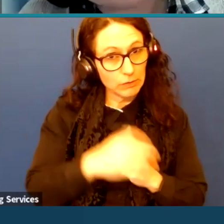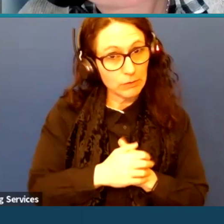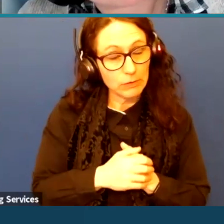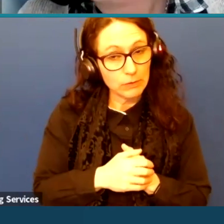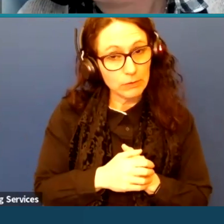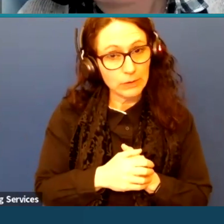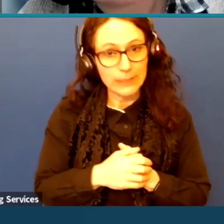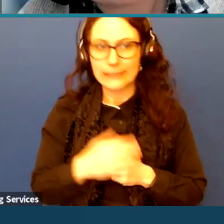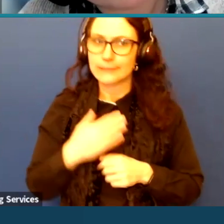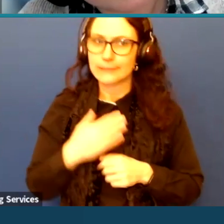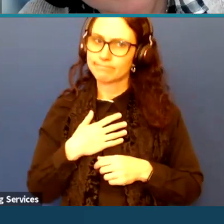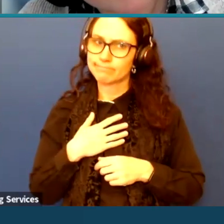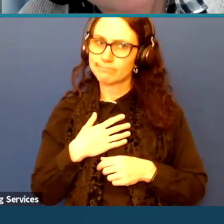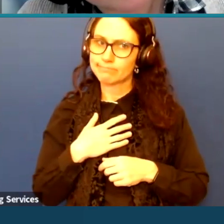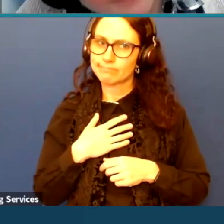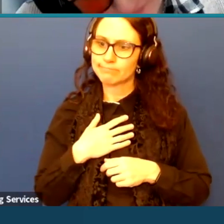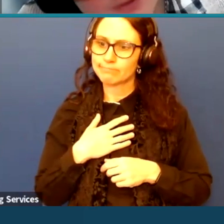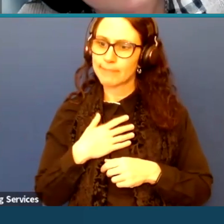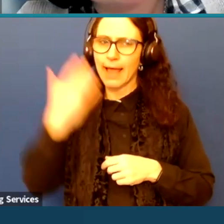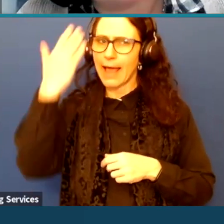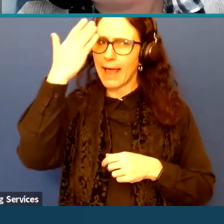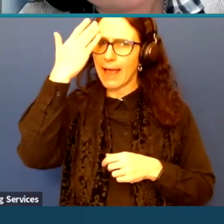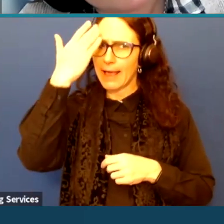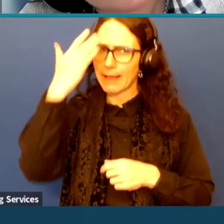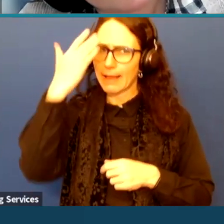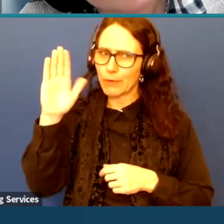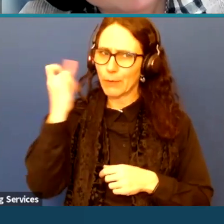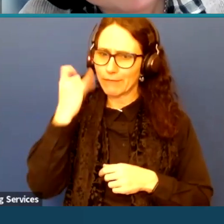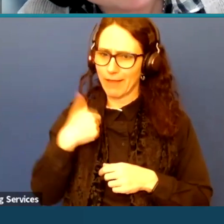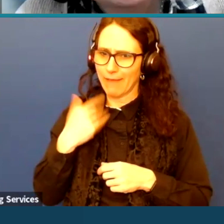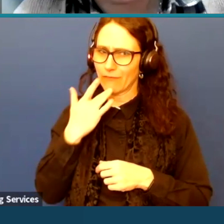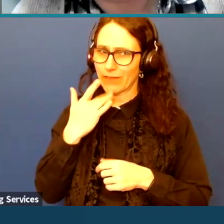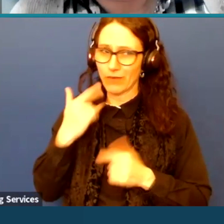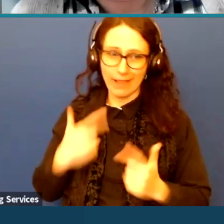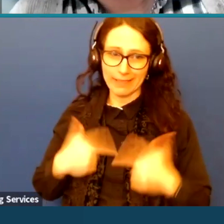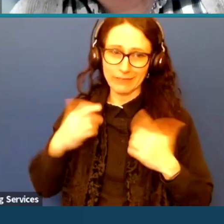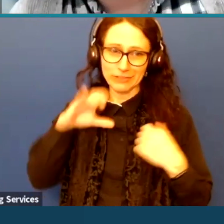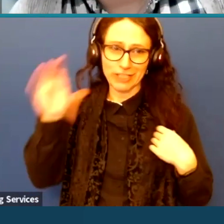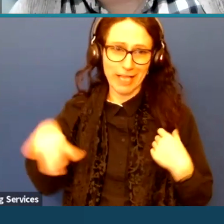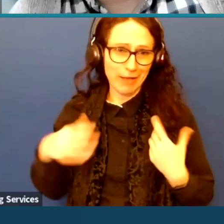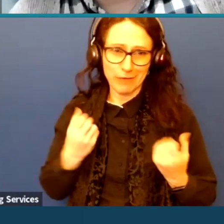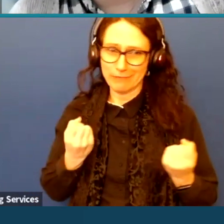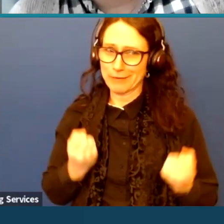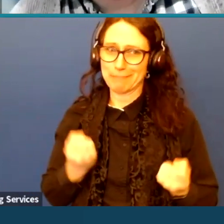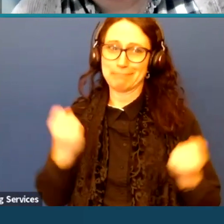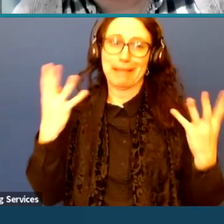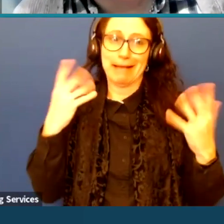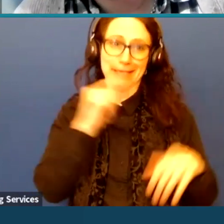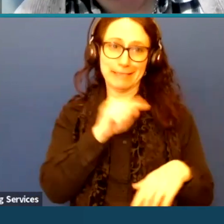I don't know that I have a favorite. I mean, I live in Chicago. We have so many wonderful ones,